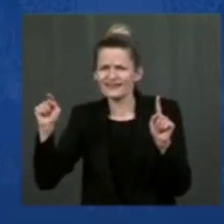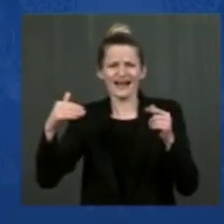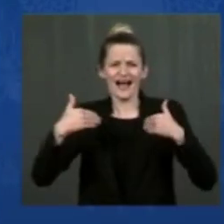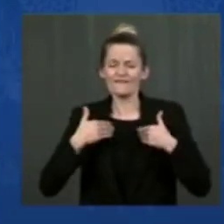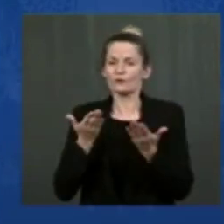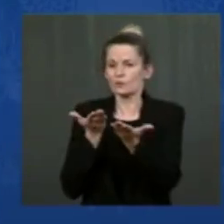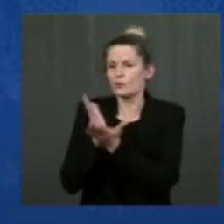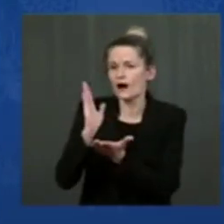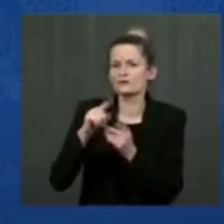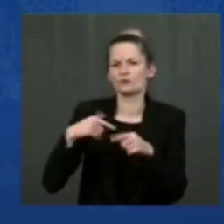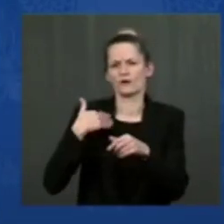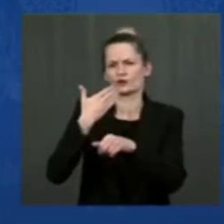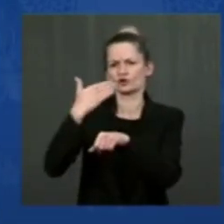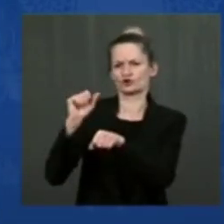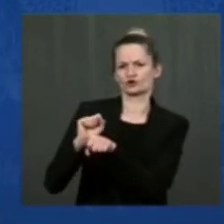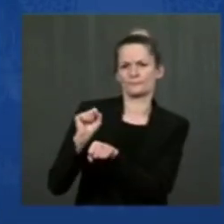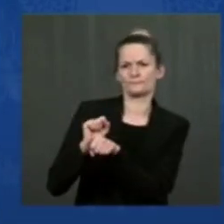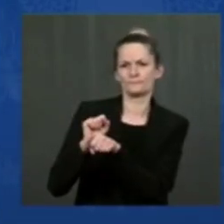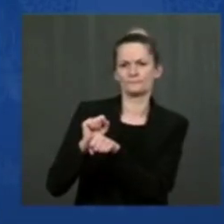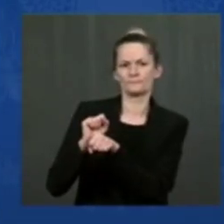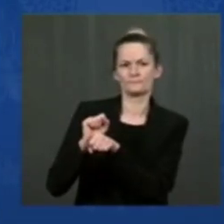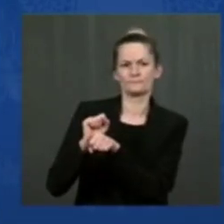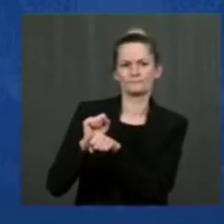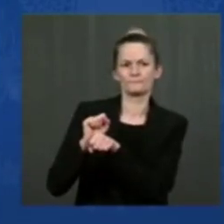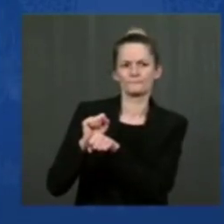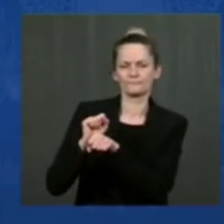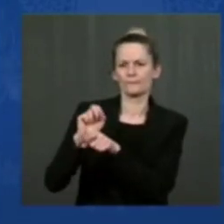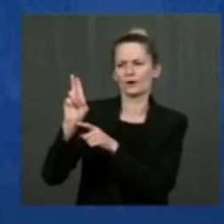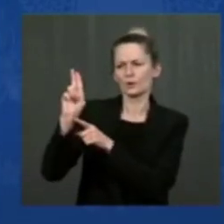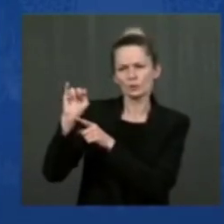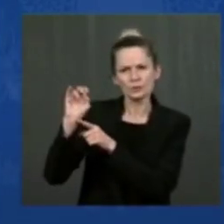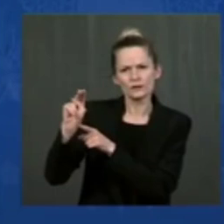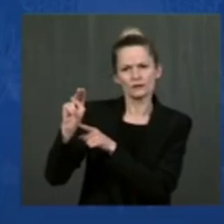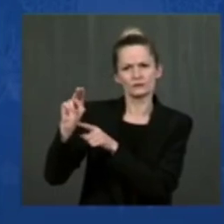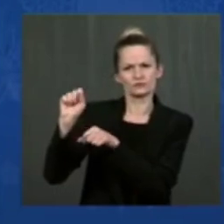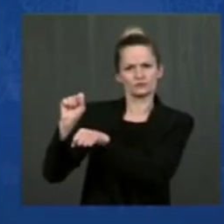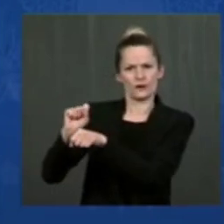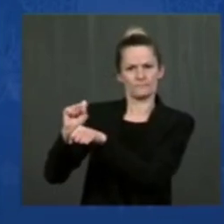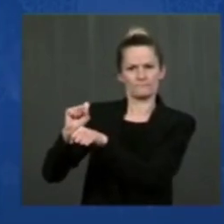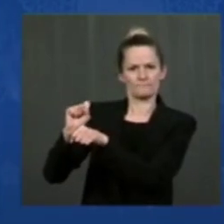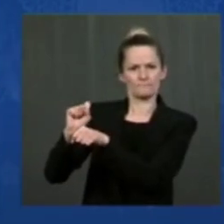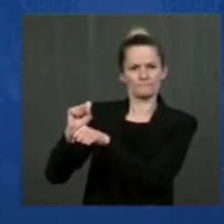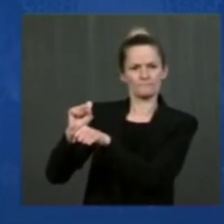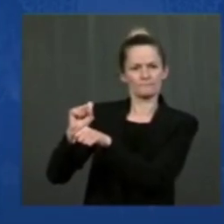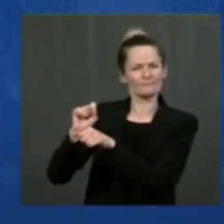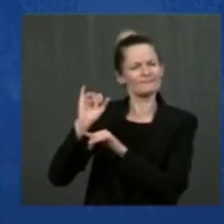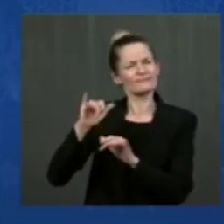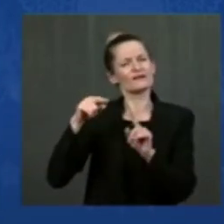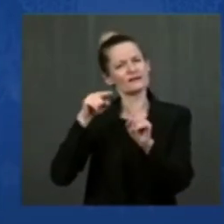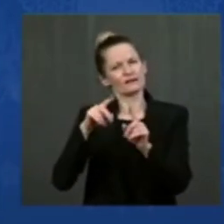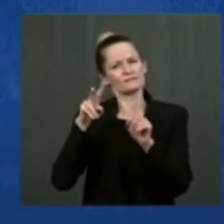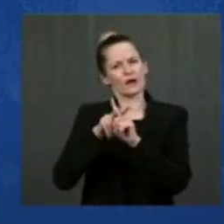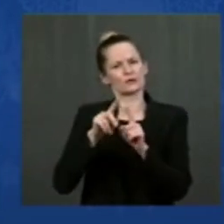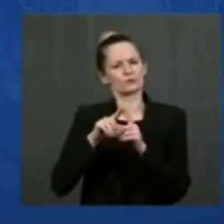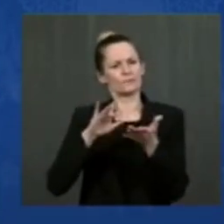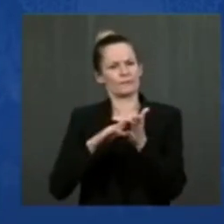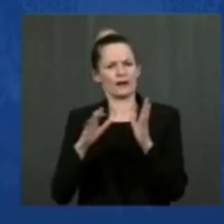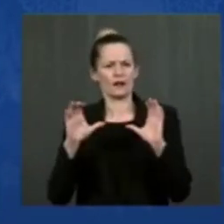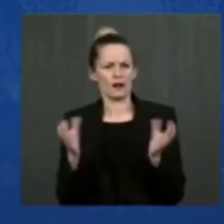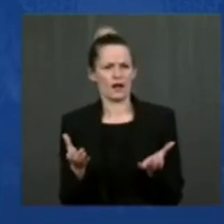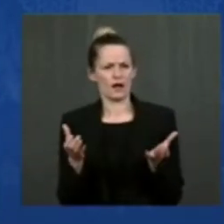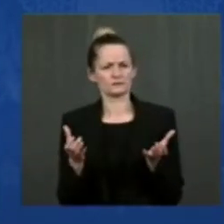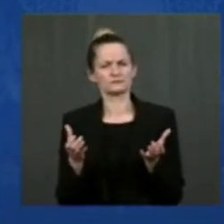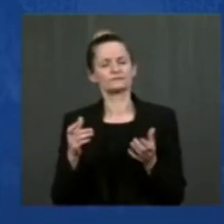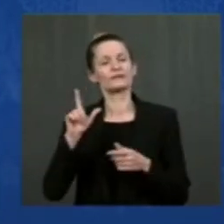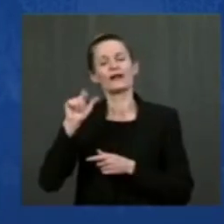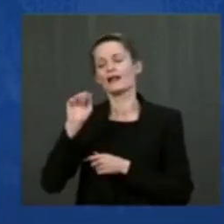an expansive new American middle class. The labor movement is open for business. We're